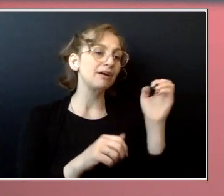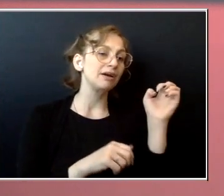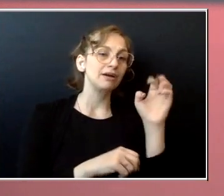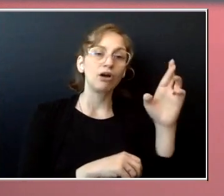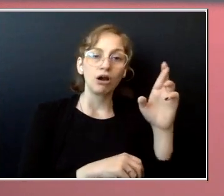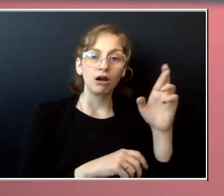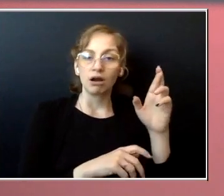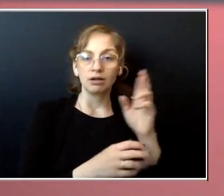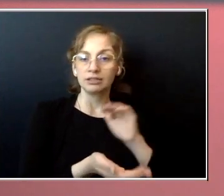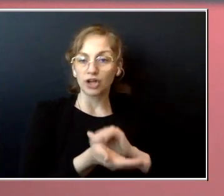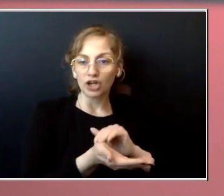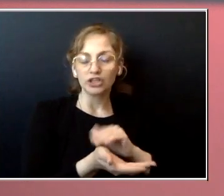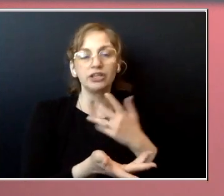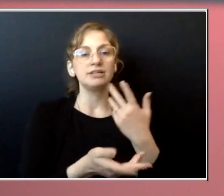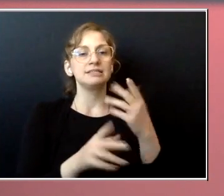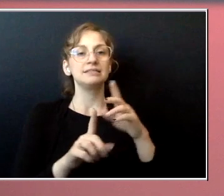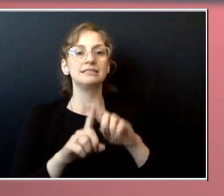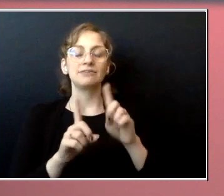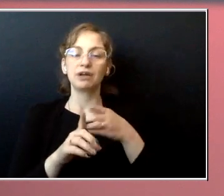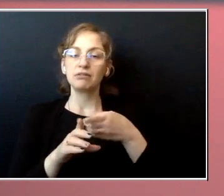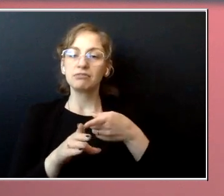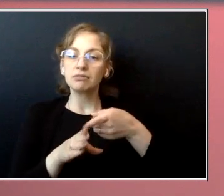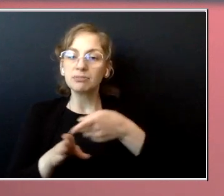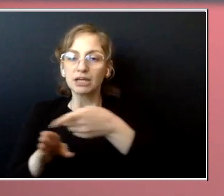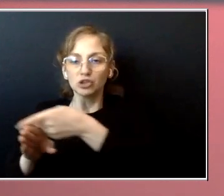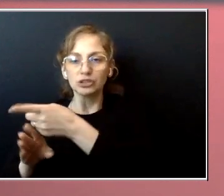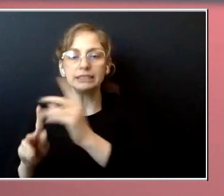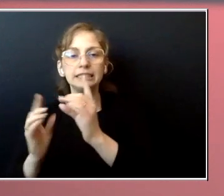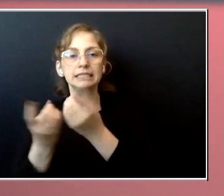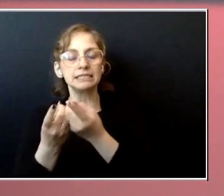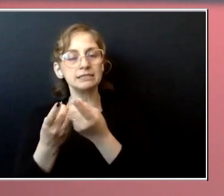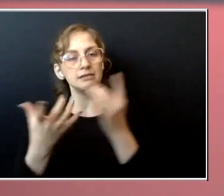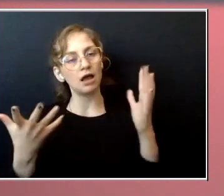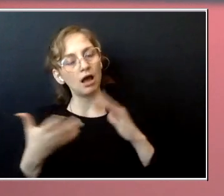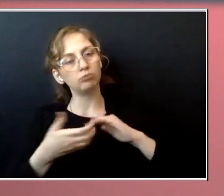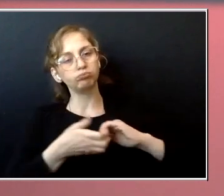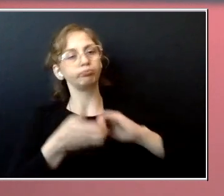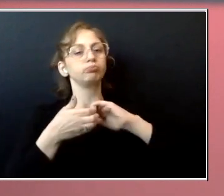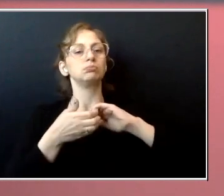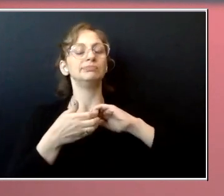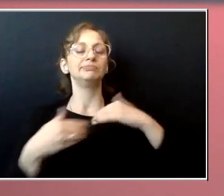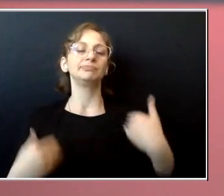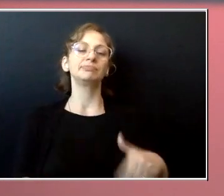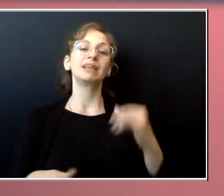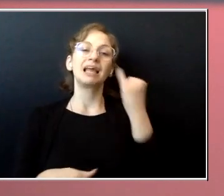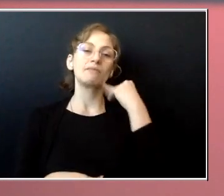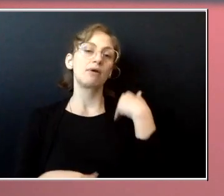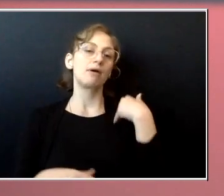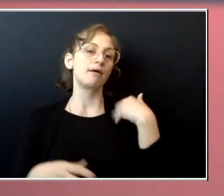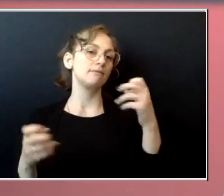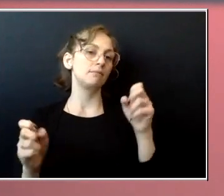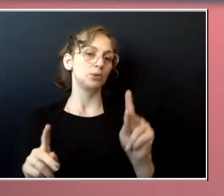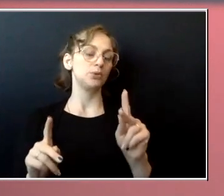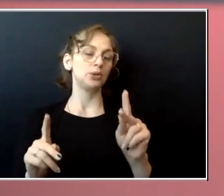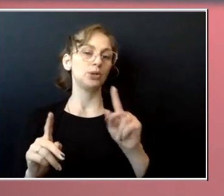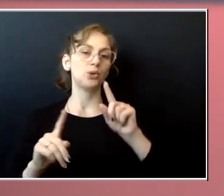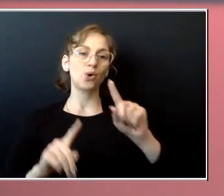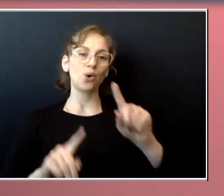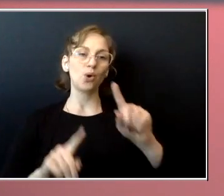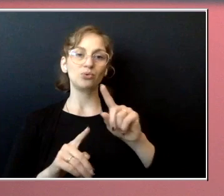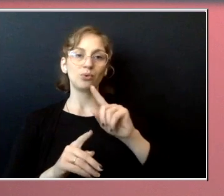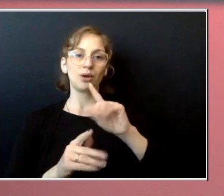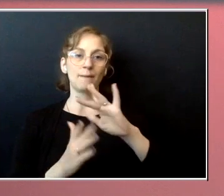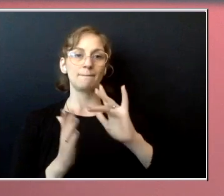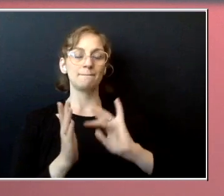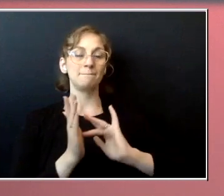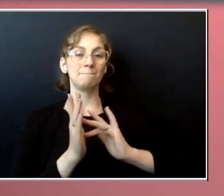him initially. So that if you have the opportunity to go to a center with a